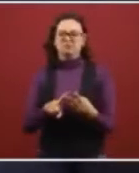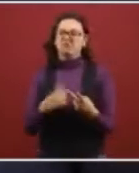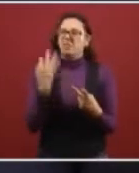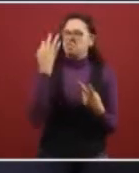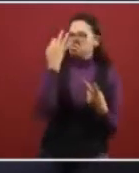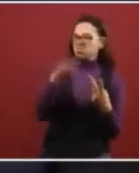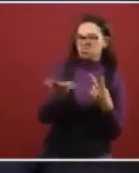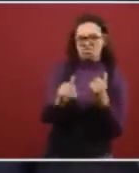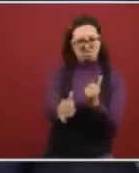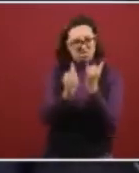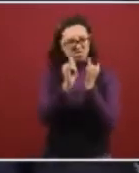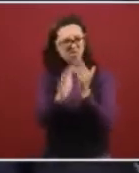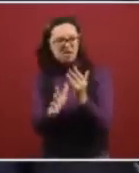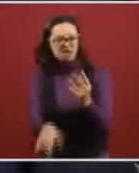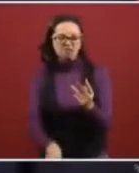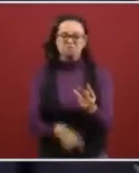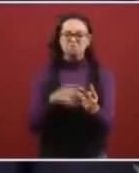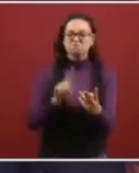actos de